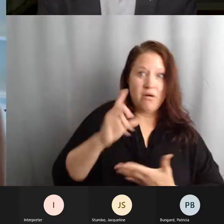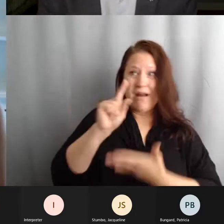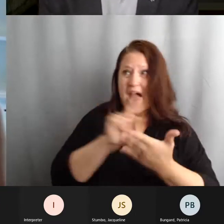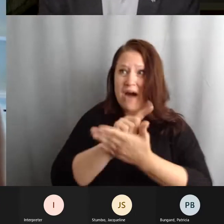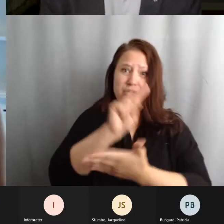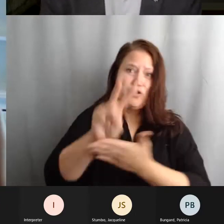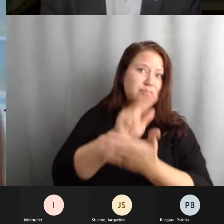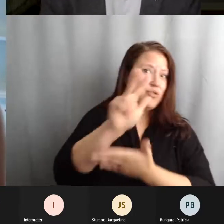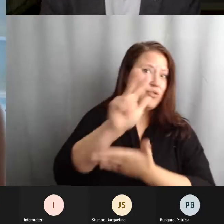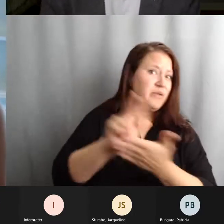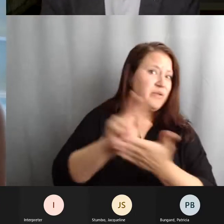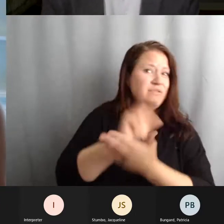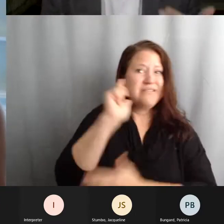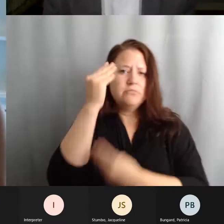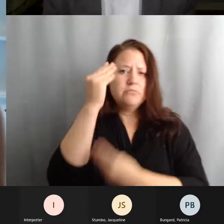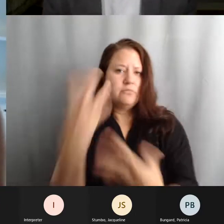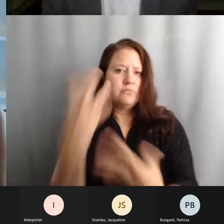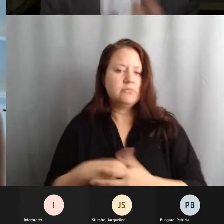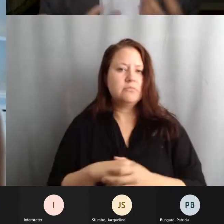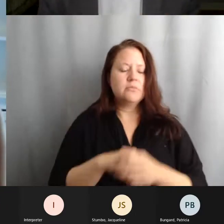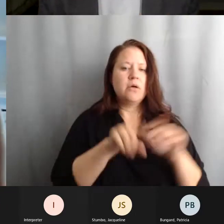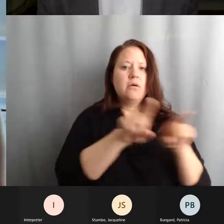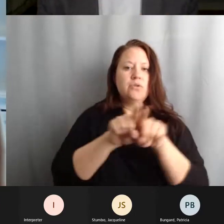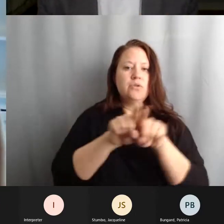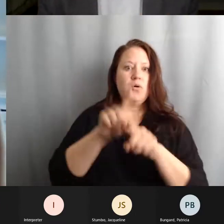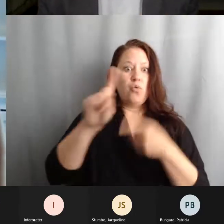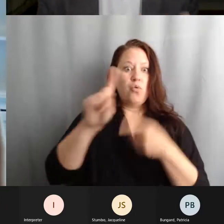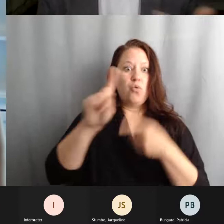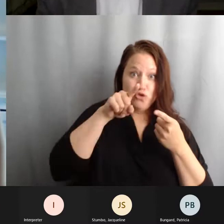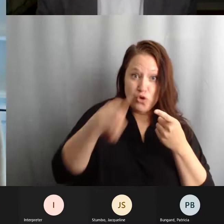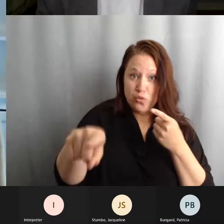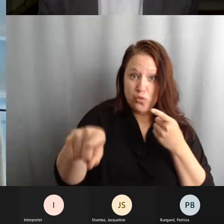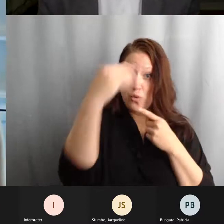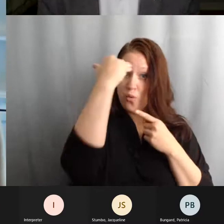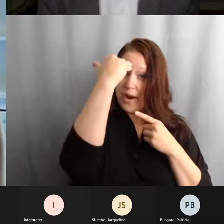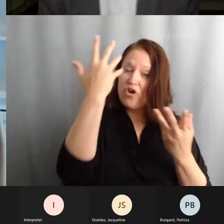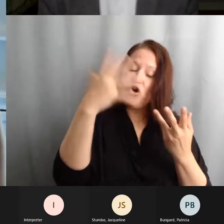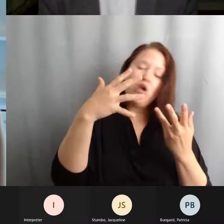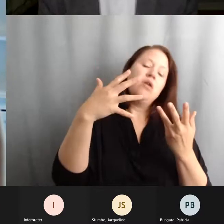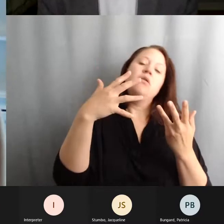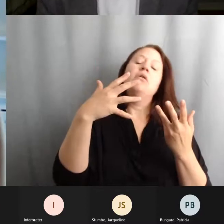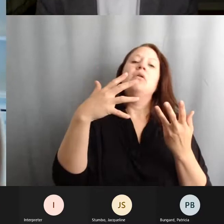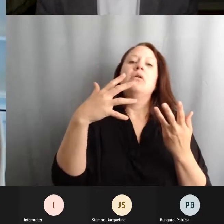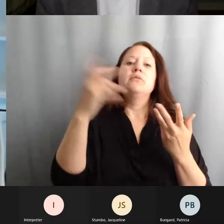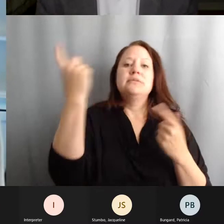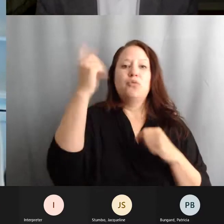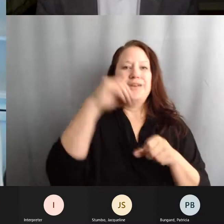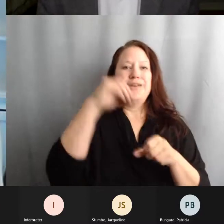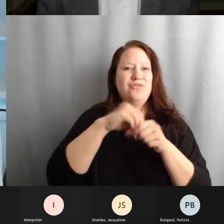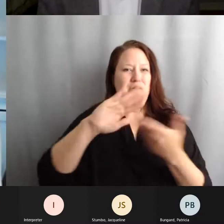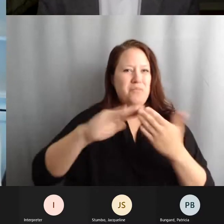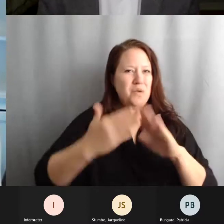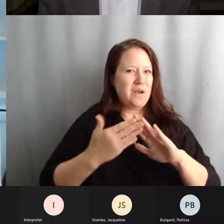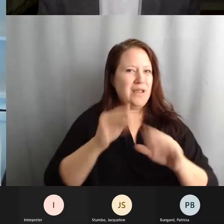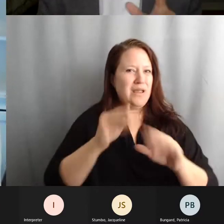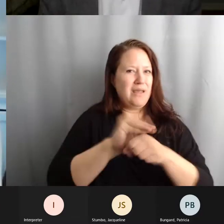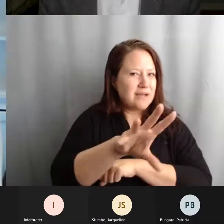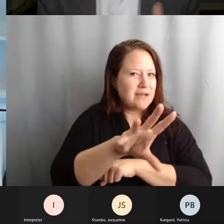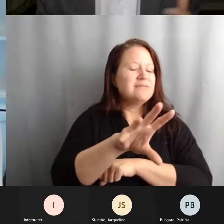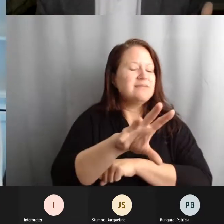campus partner notifications piece, and when you might be aware that somebody else in your community is